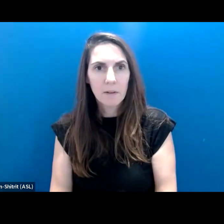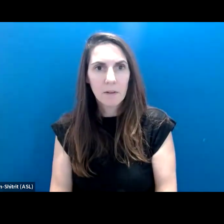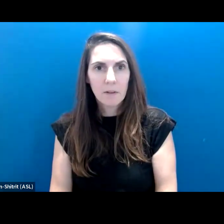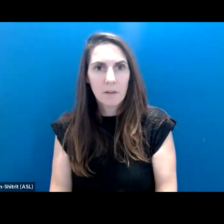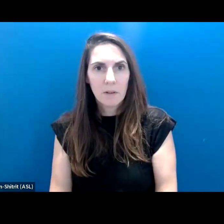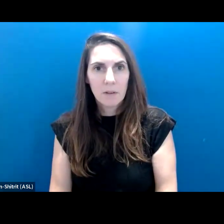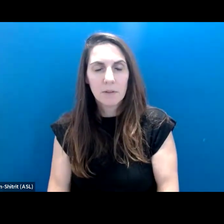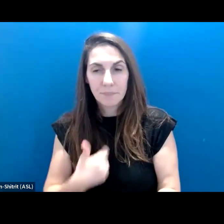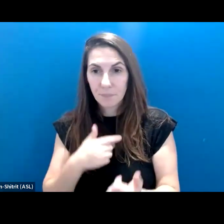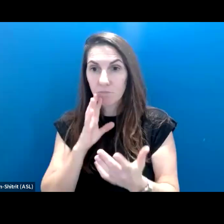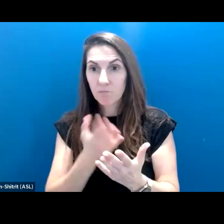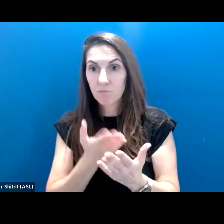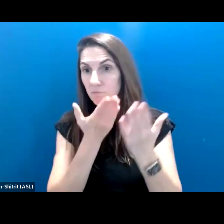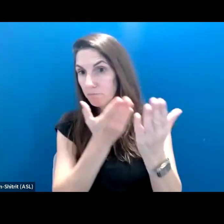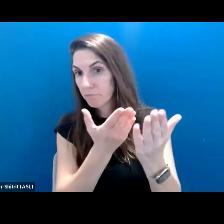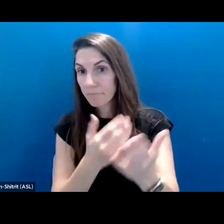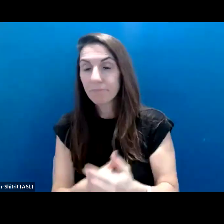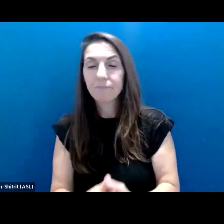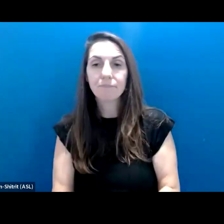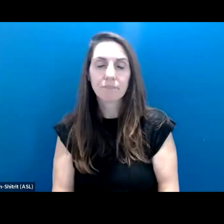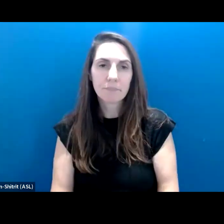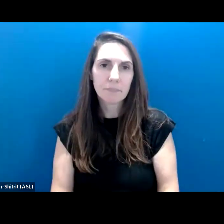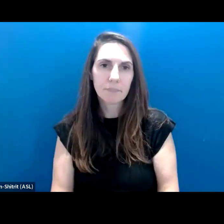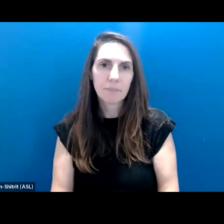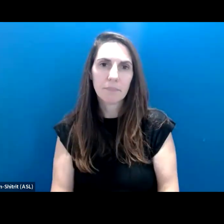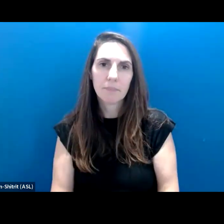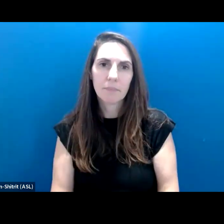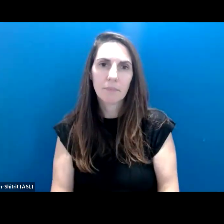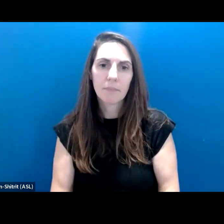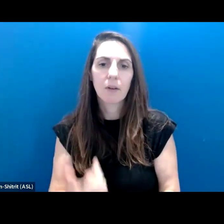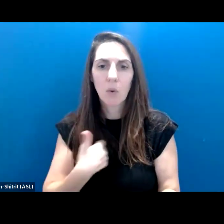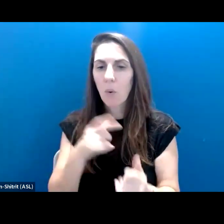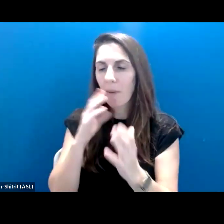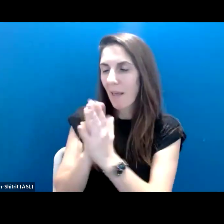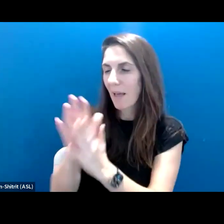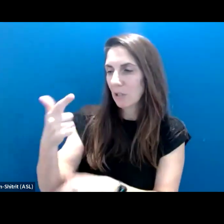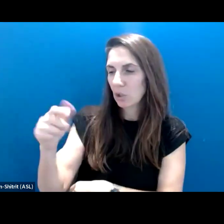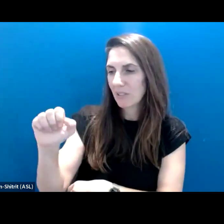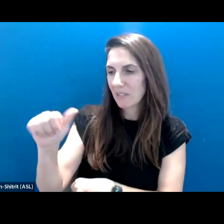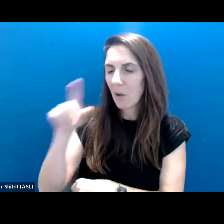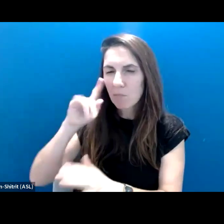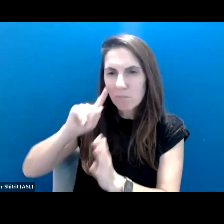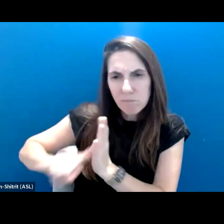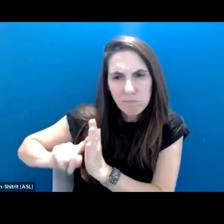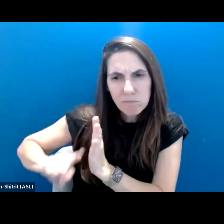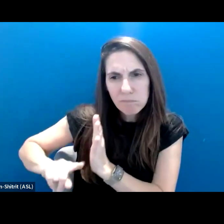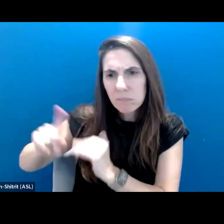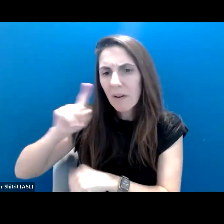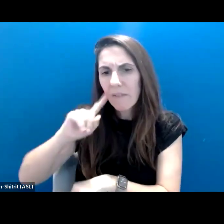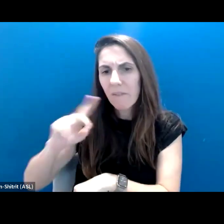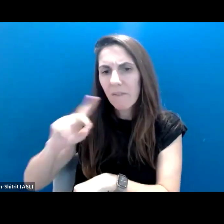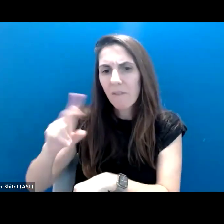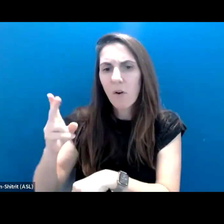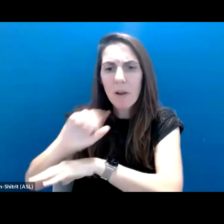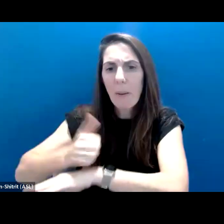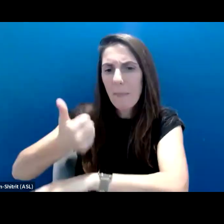I will make a motion that we will ask GSA to investigate the use and implementation of